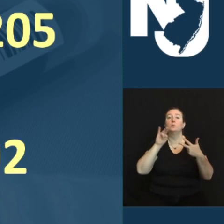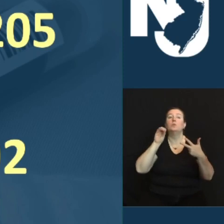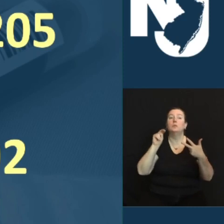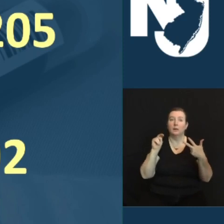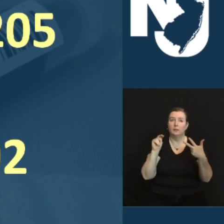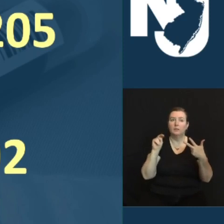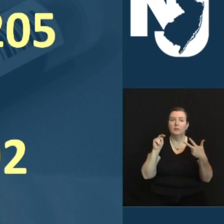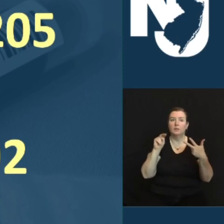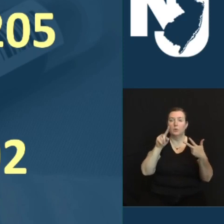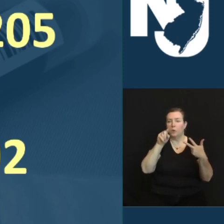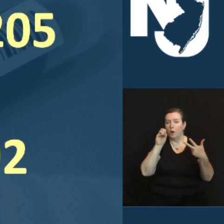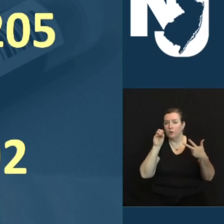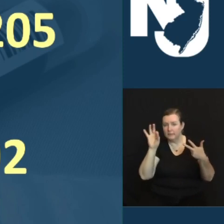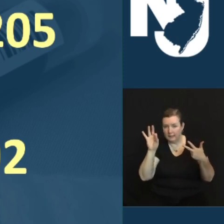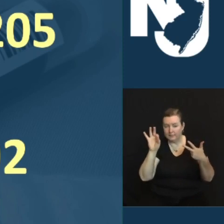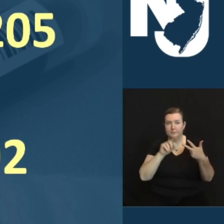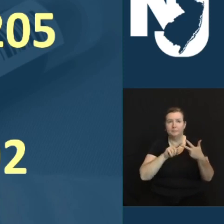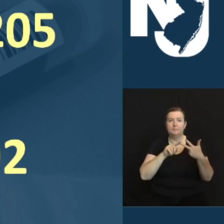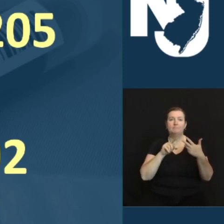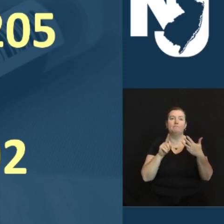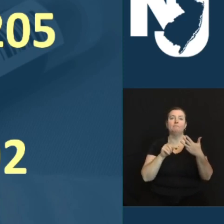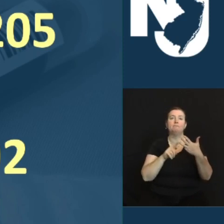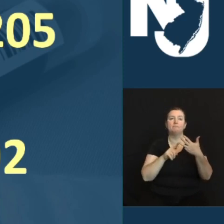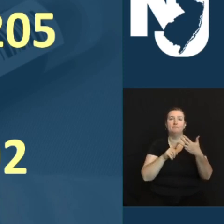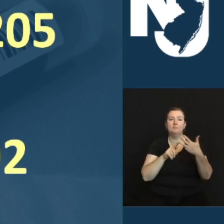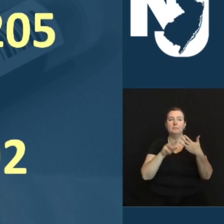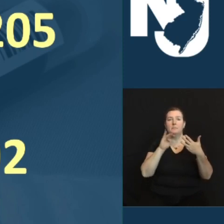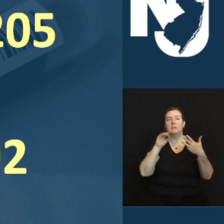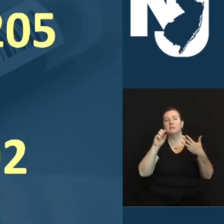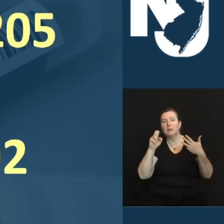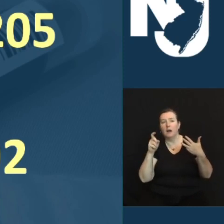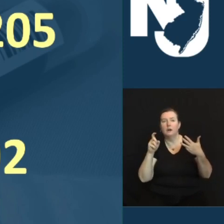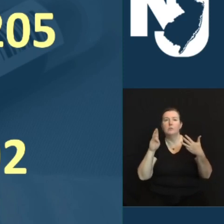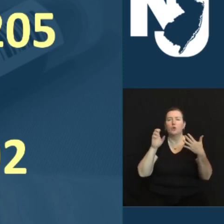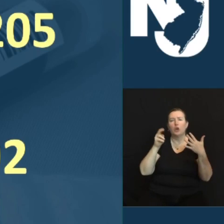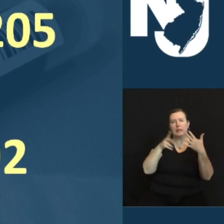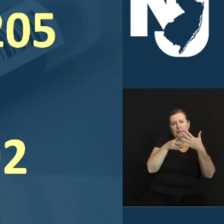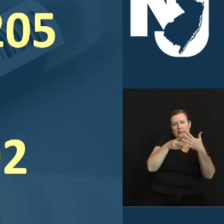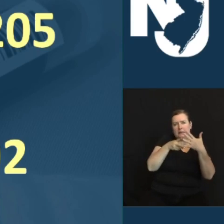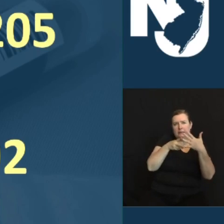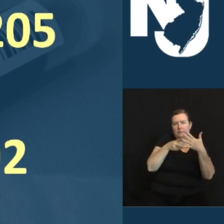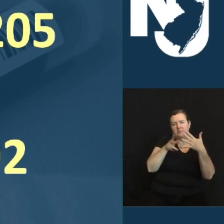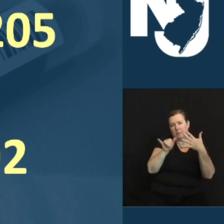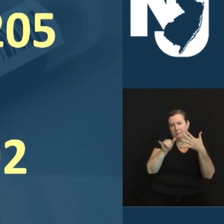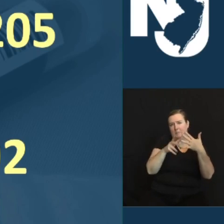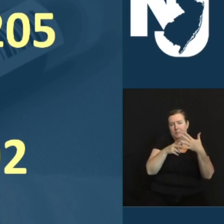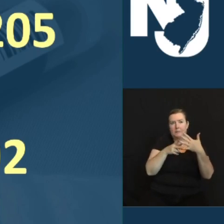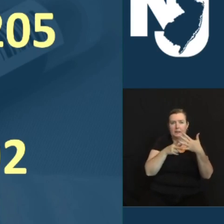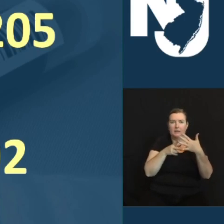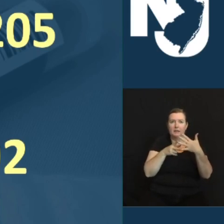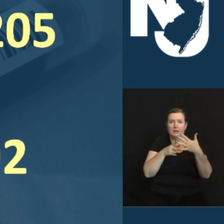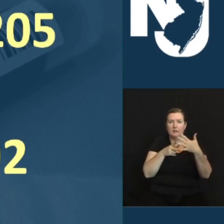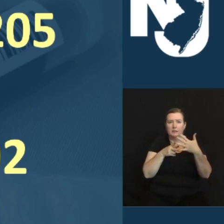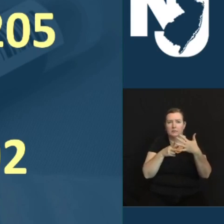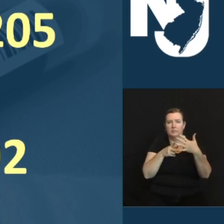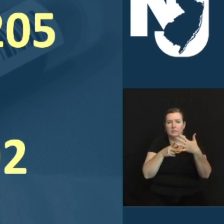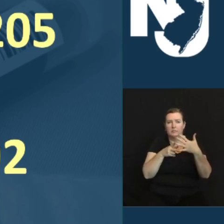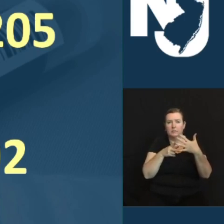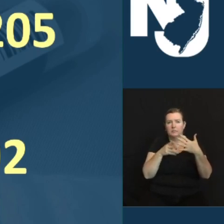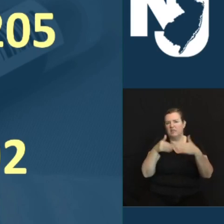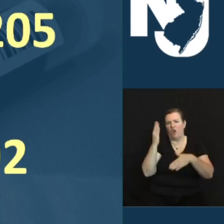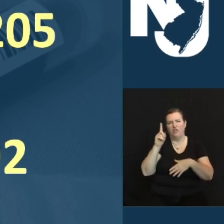108, and Bergen with 103. Monmouth County, just under 100, is reporting 84, and Camden and Hudson